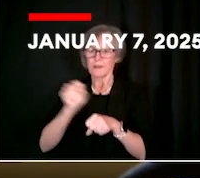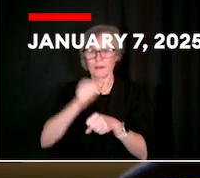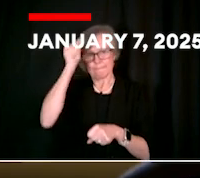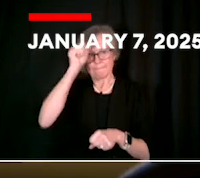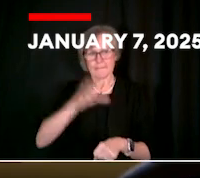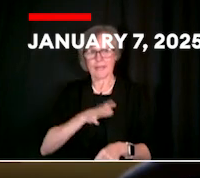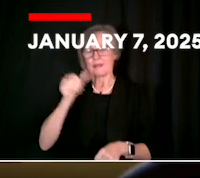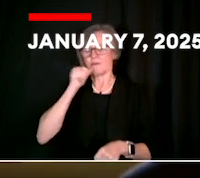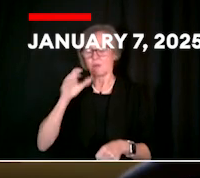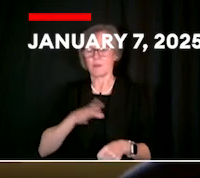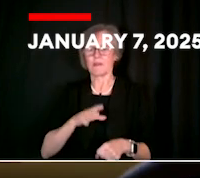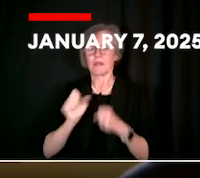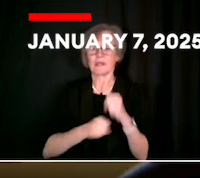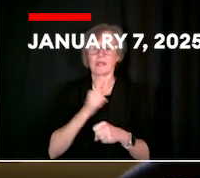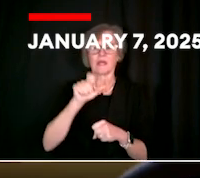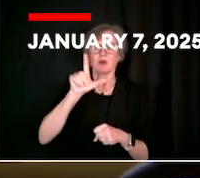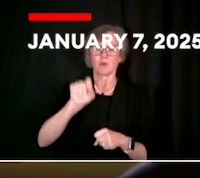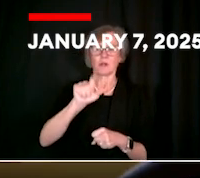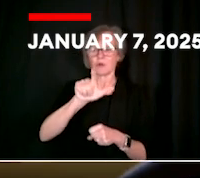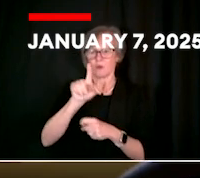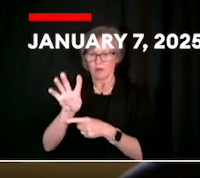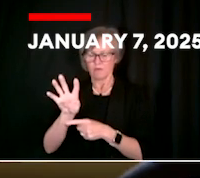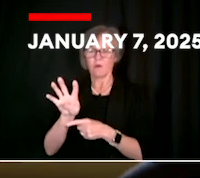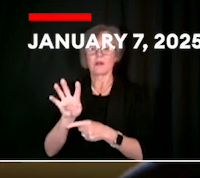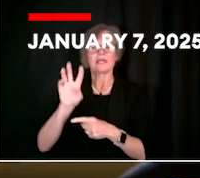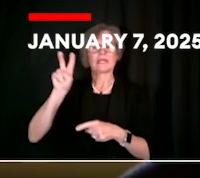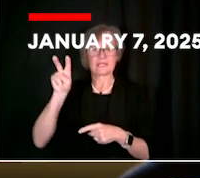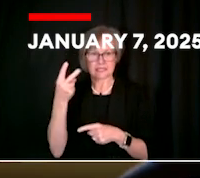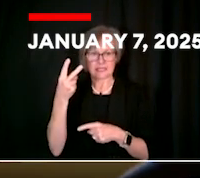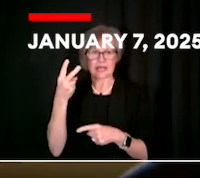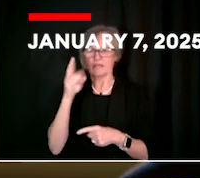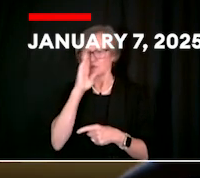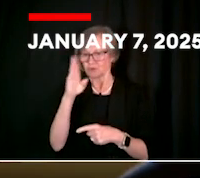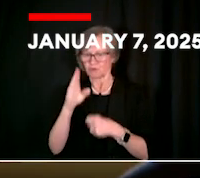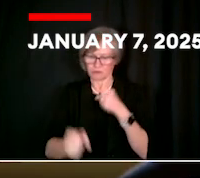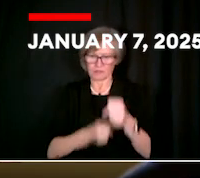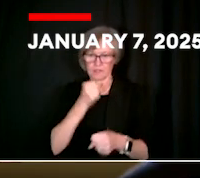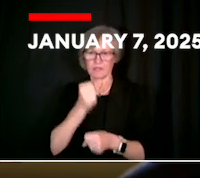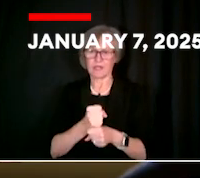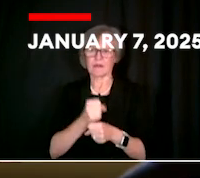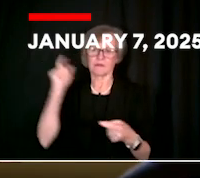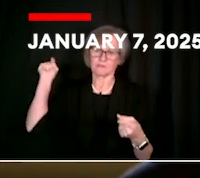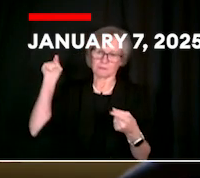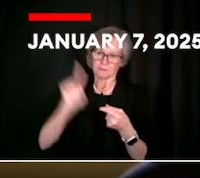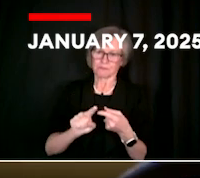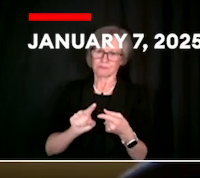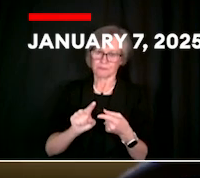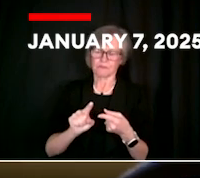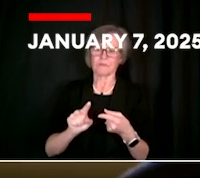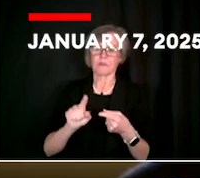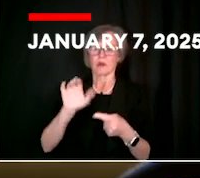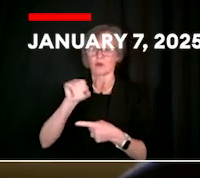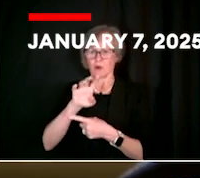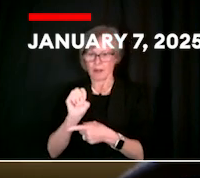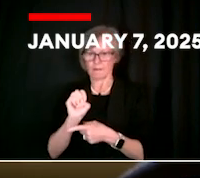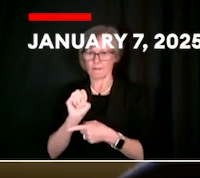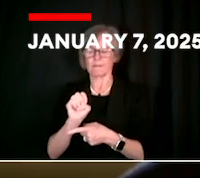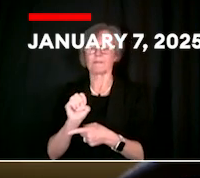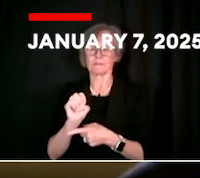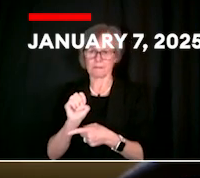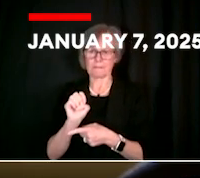And 2024 also marked the second consecutive year of declines in